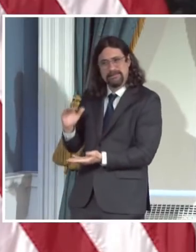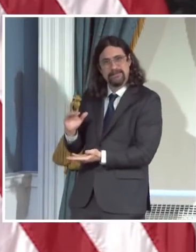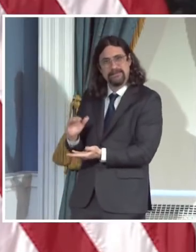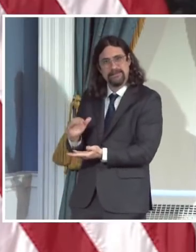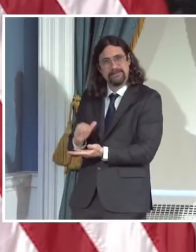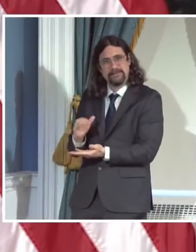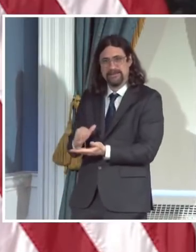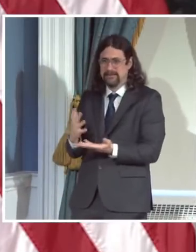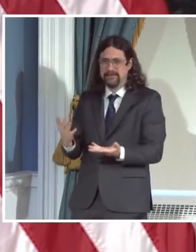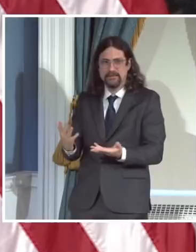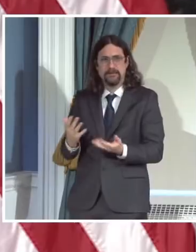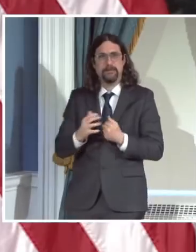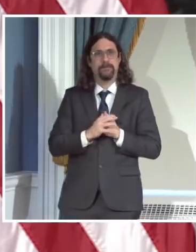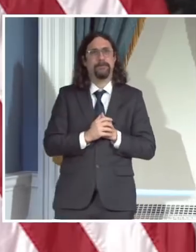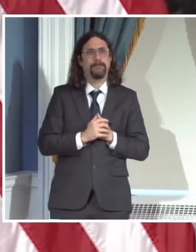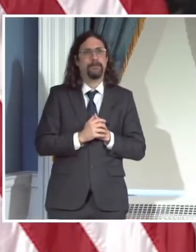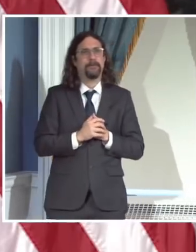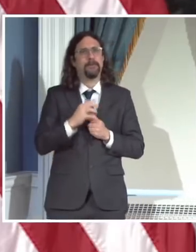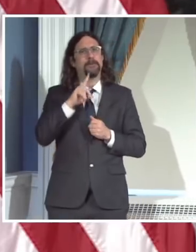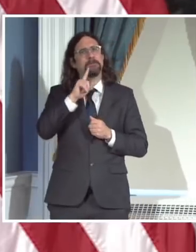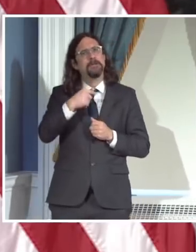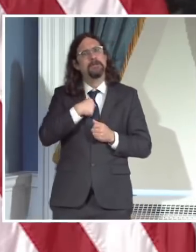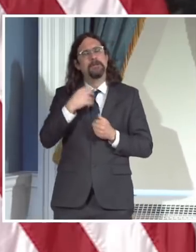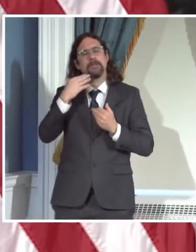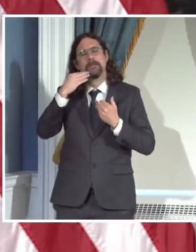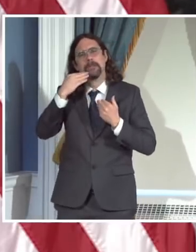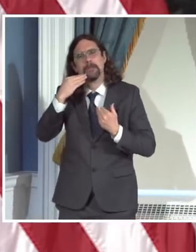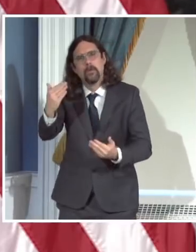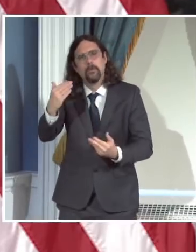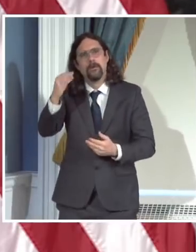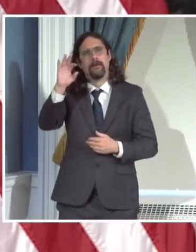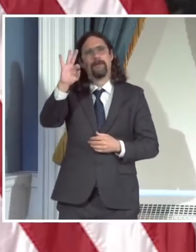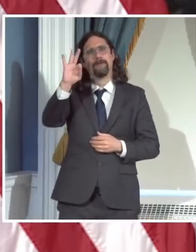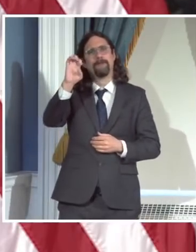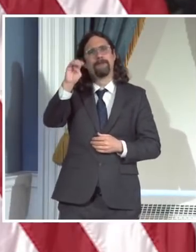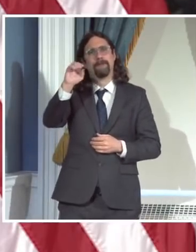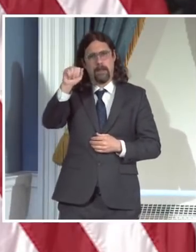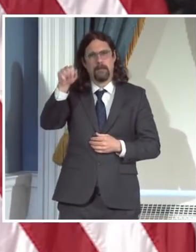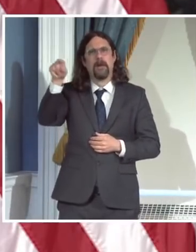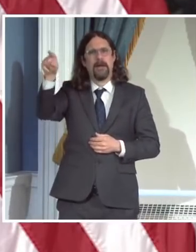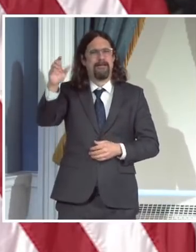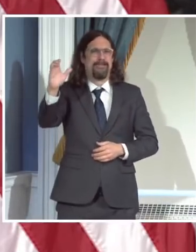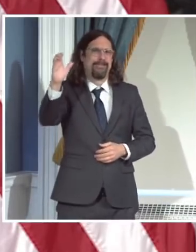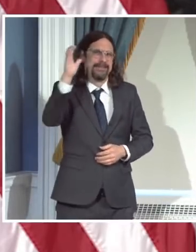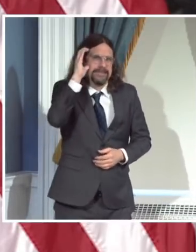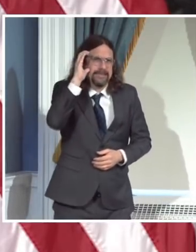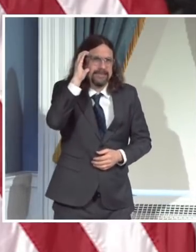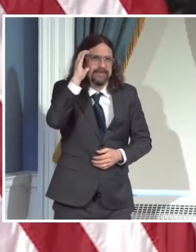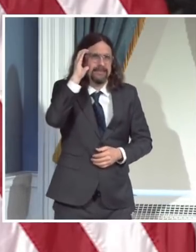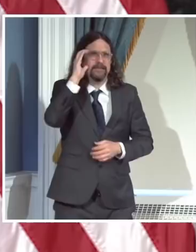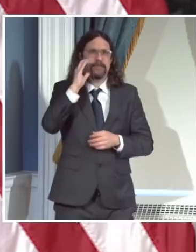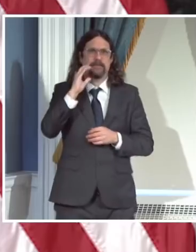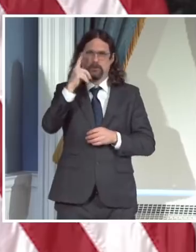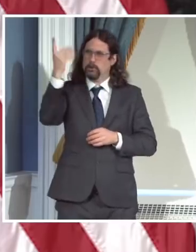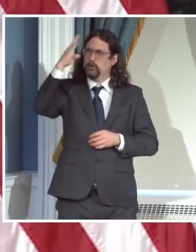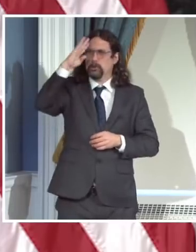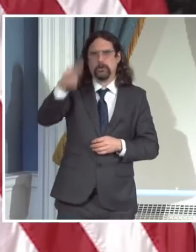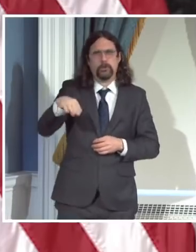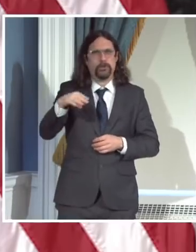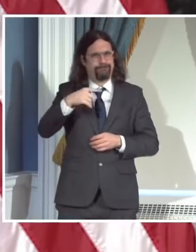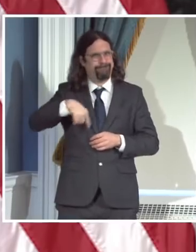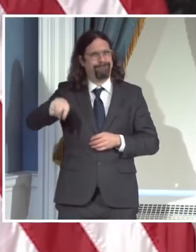item and the ability we had to determine together how we would proceed to the maximum. I express my